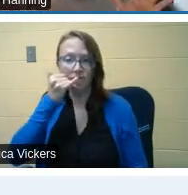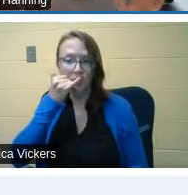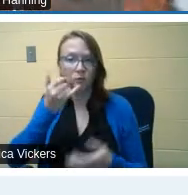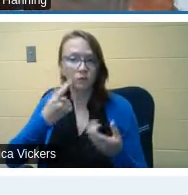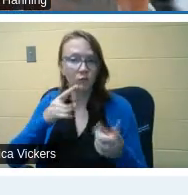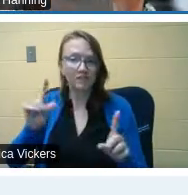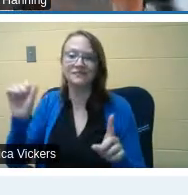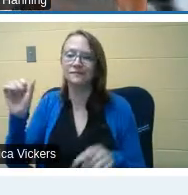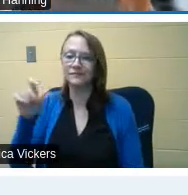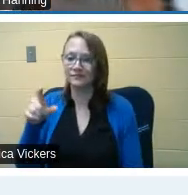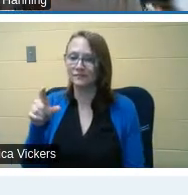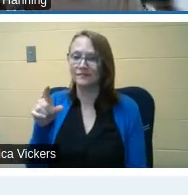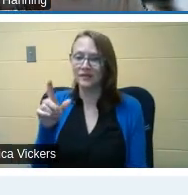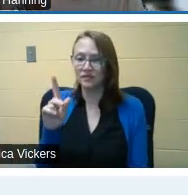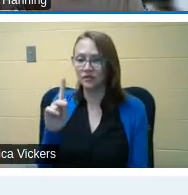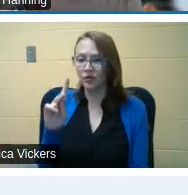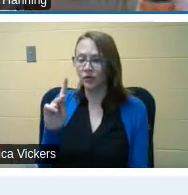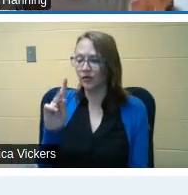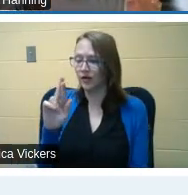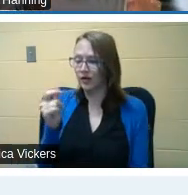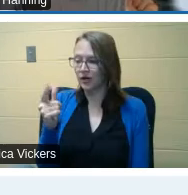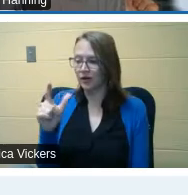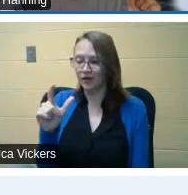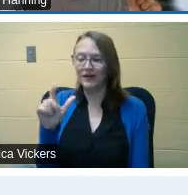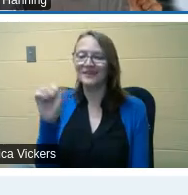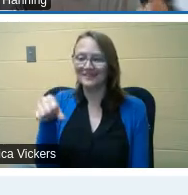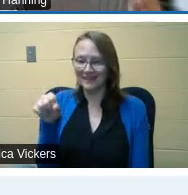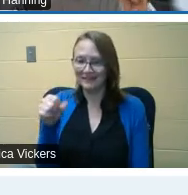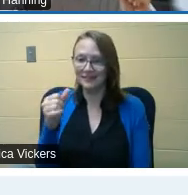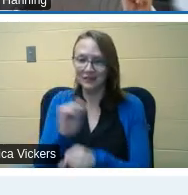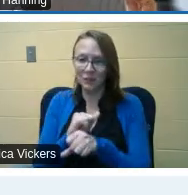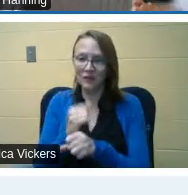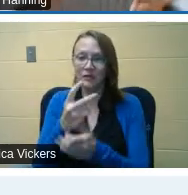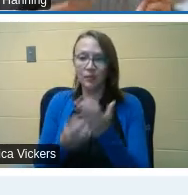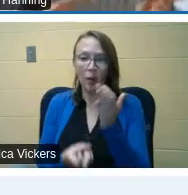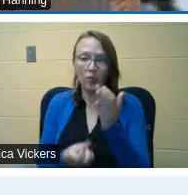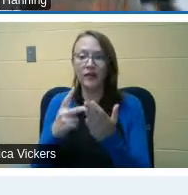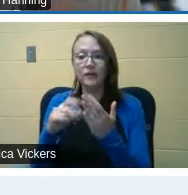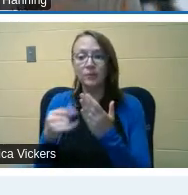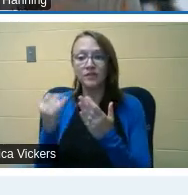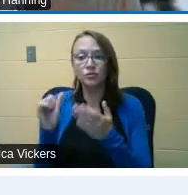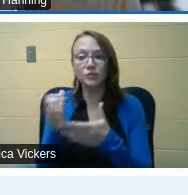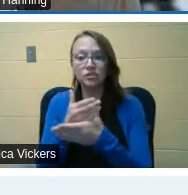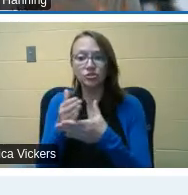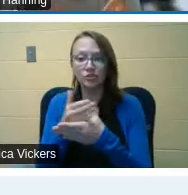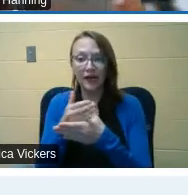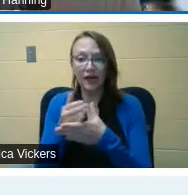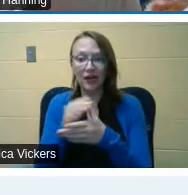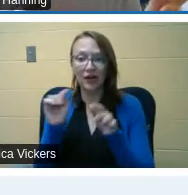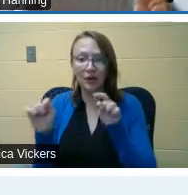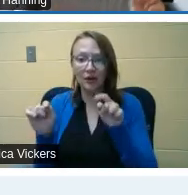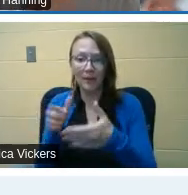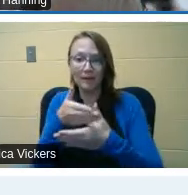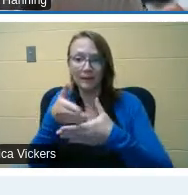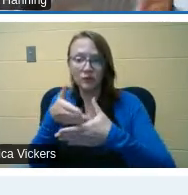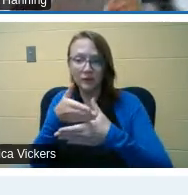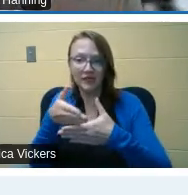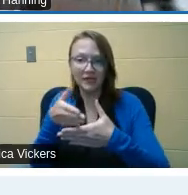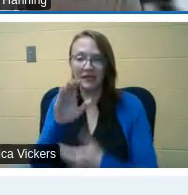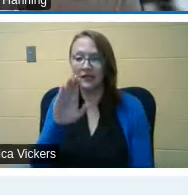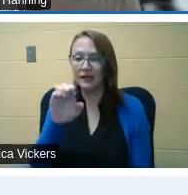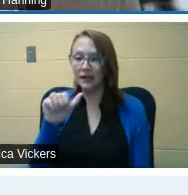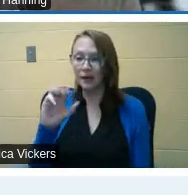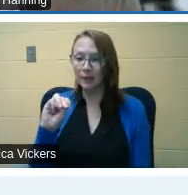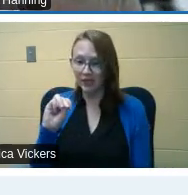OctoStudio works on iOS and Android, and the projects can be shared between the two systems. Beam can operate